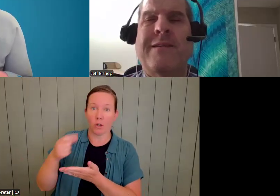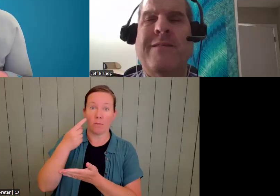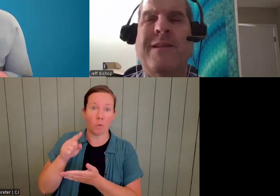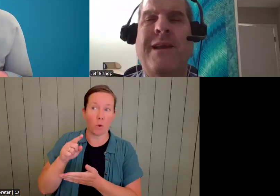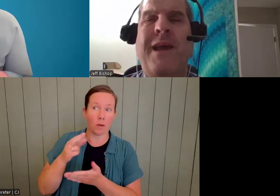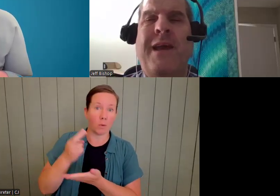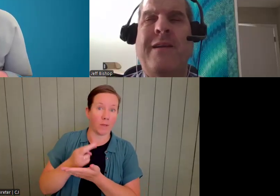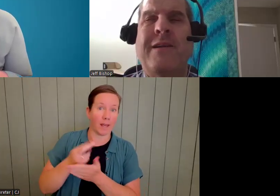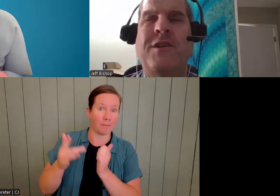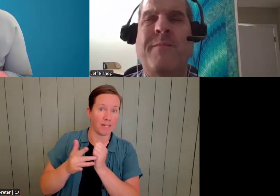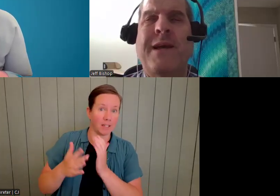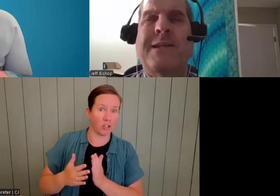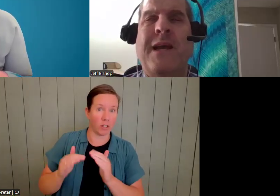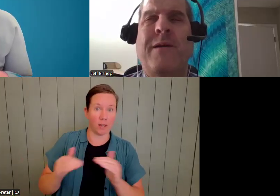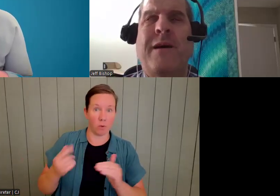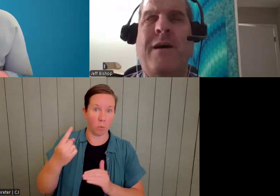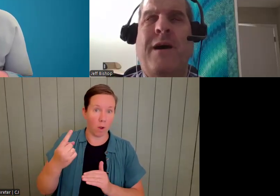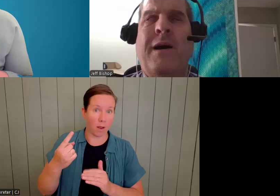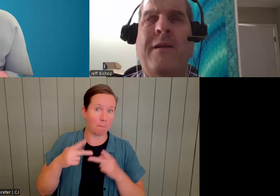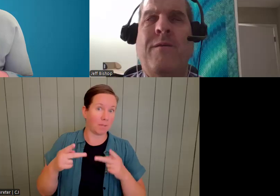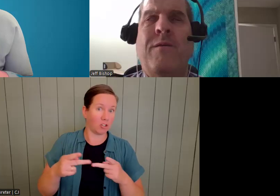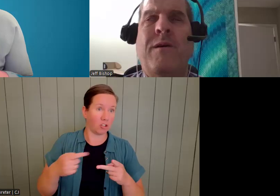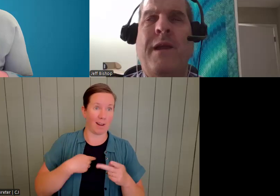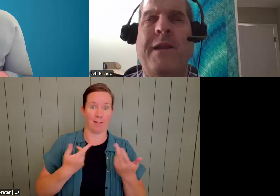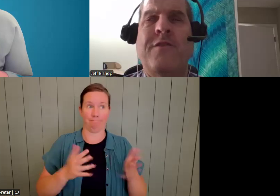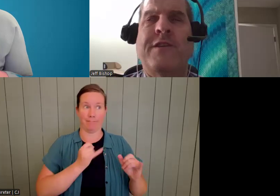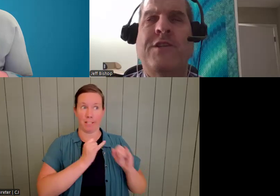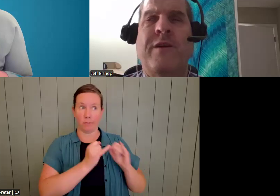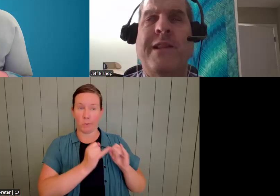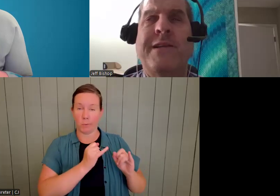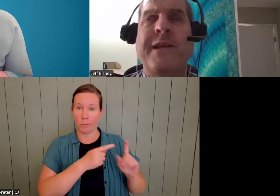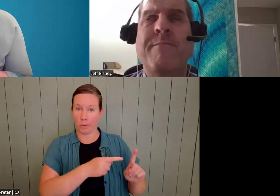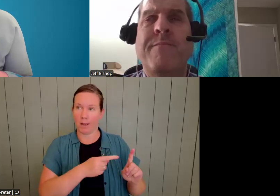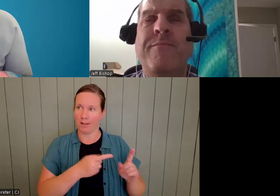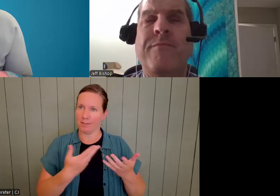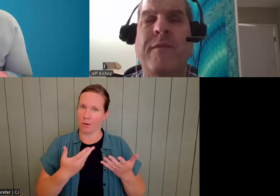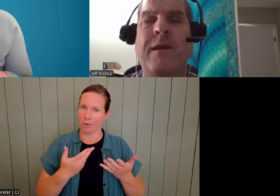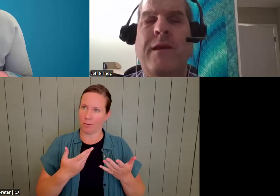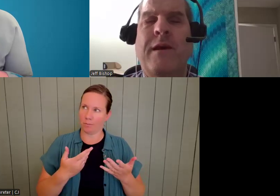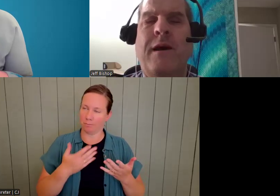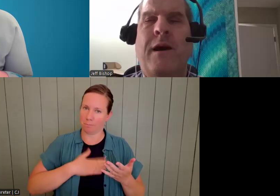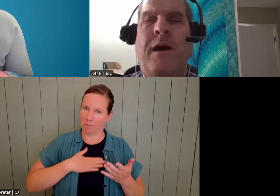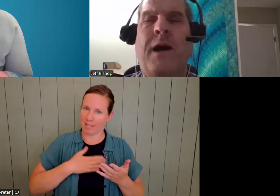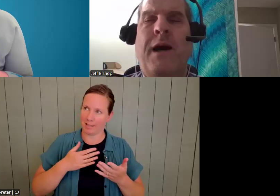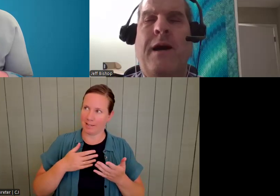polite and share my excitement on and interest in joining the team.